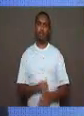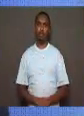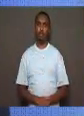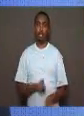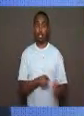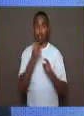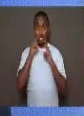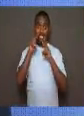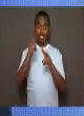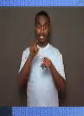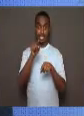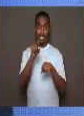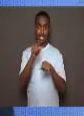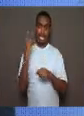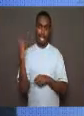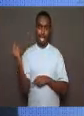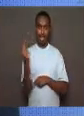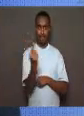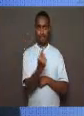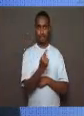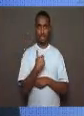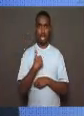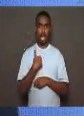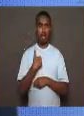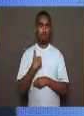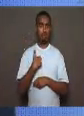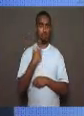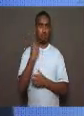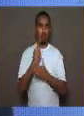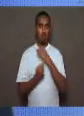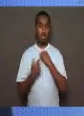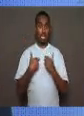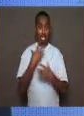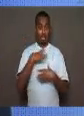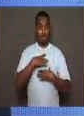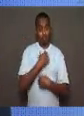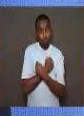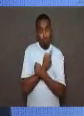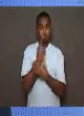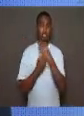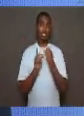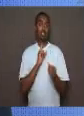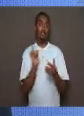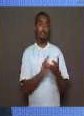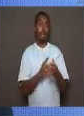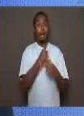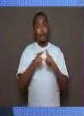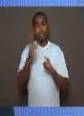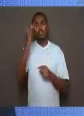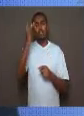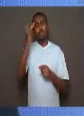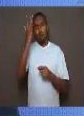As you can see, everyone, I have not only listed what I like and do not like, but